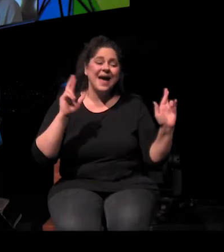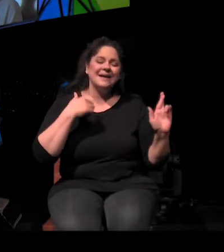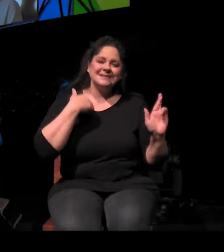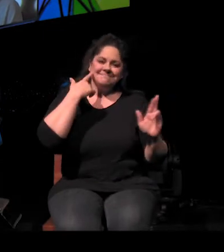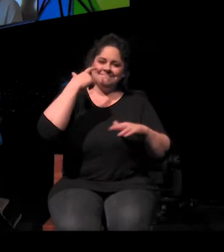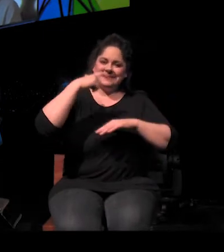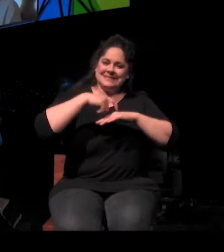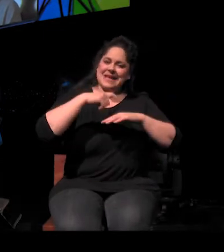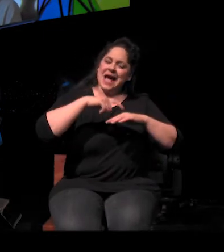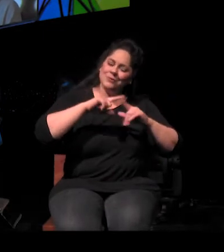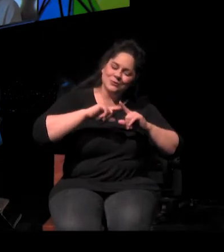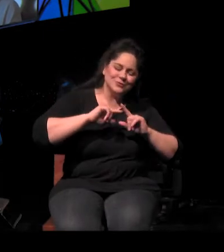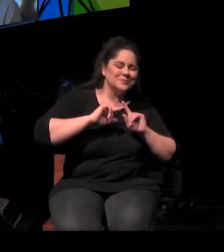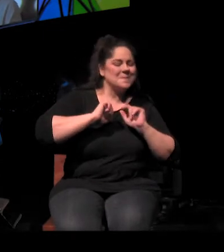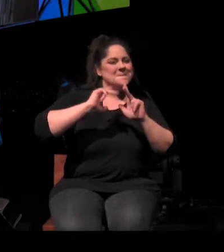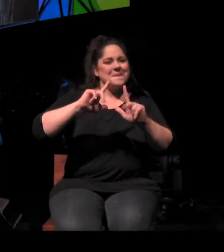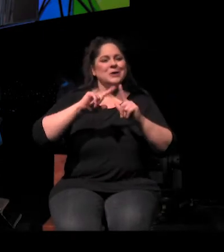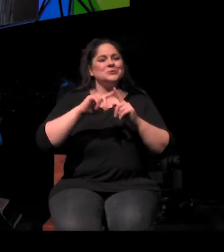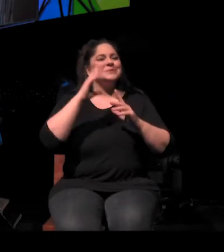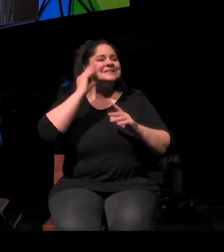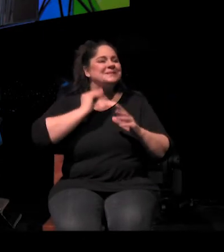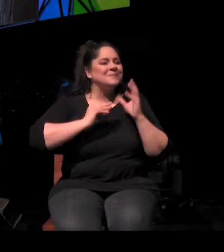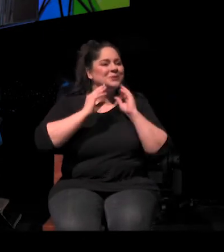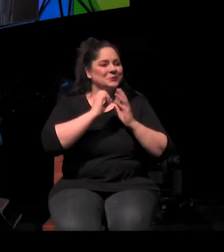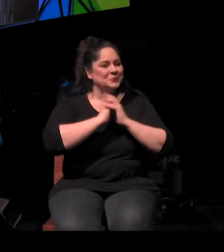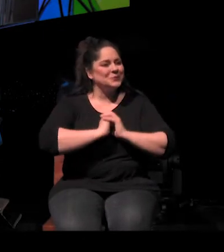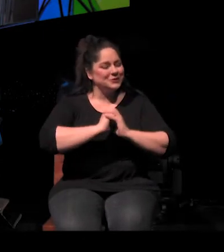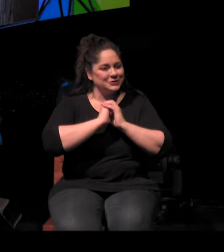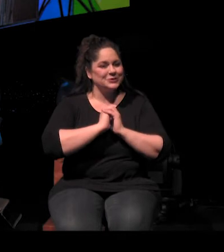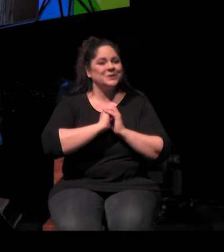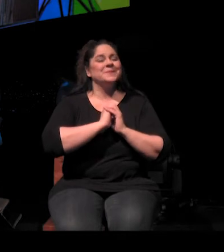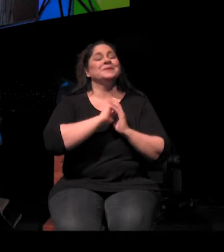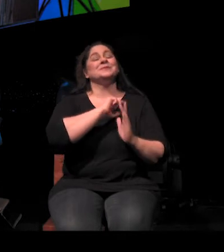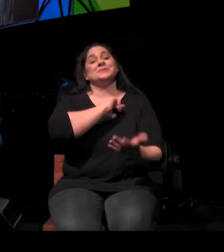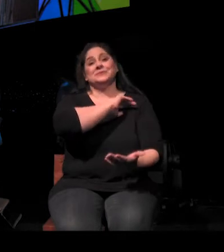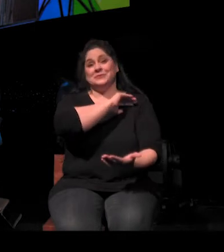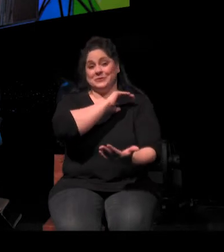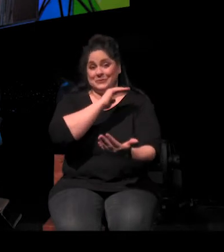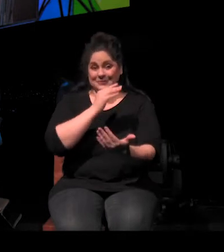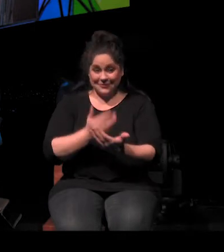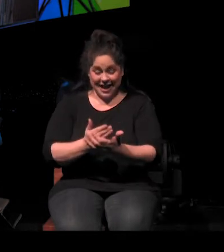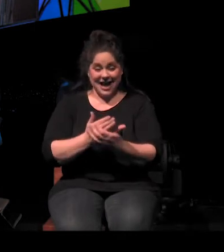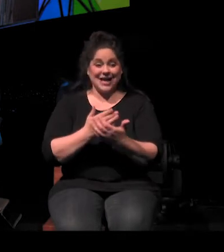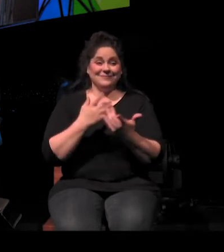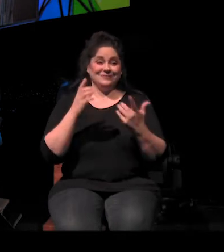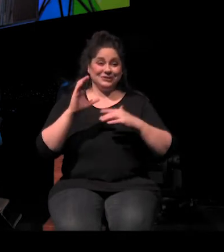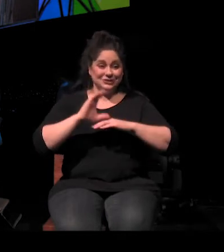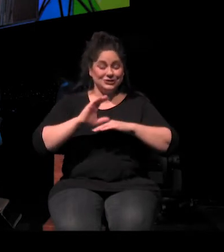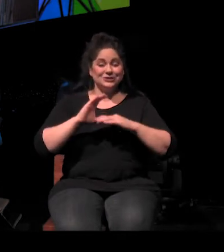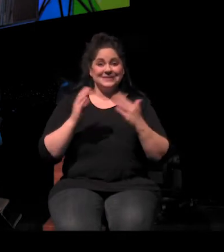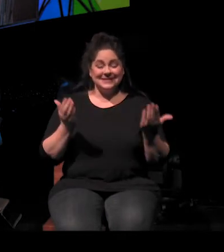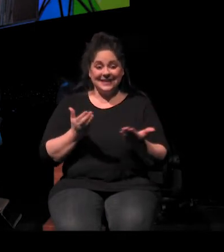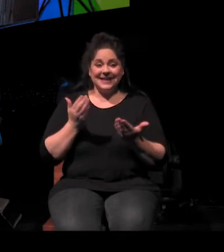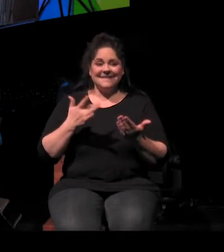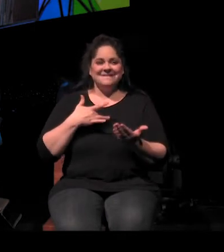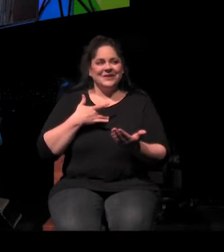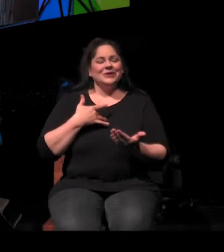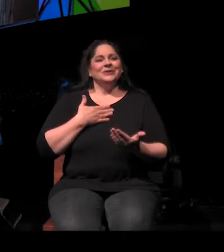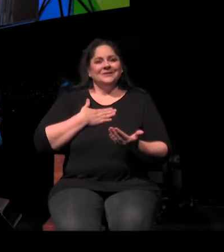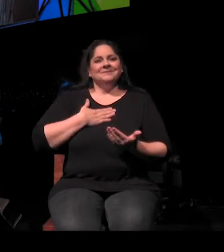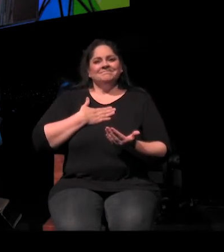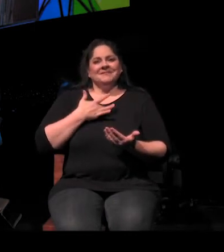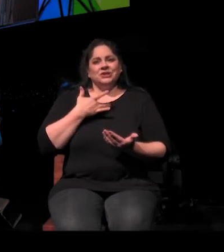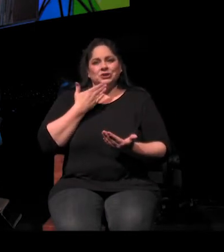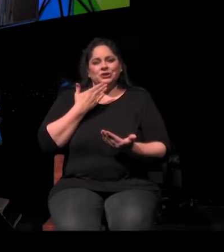able to experience that worship together. And so we come into the doors, and it felt good walking in. And so we